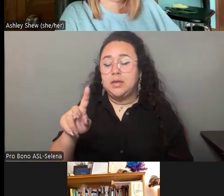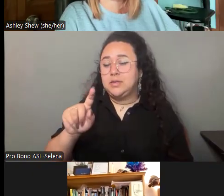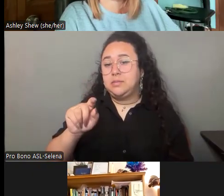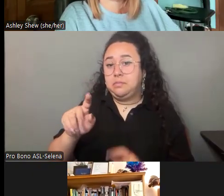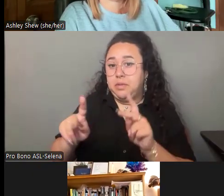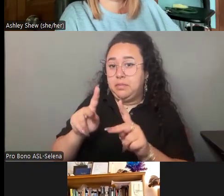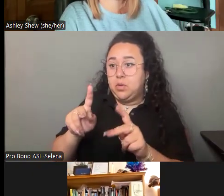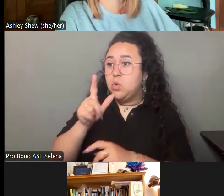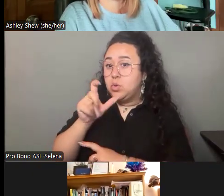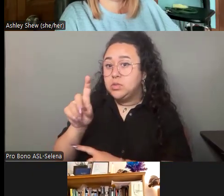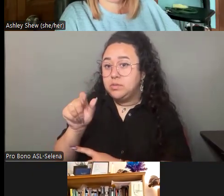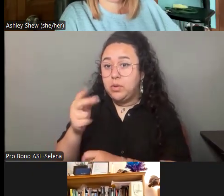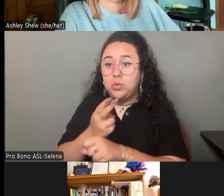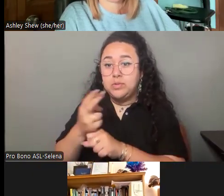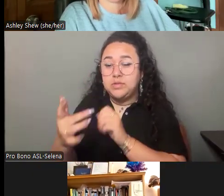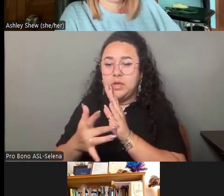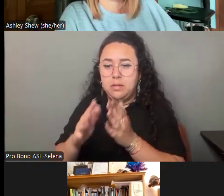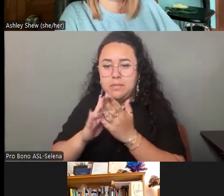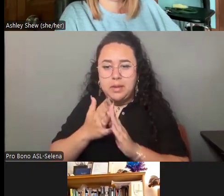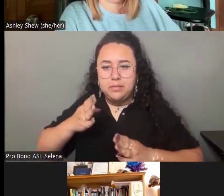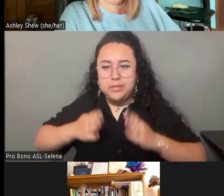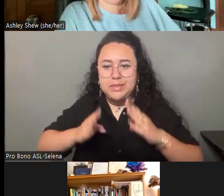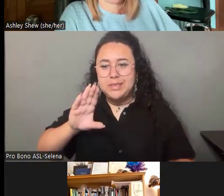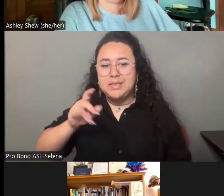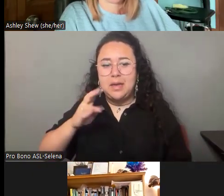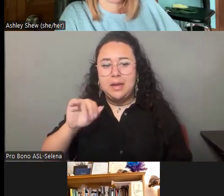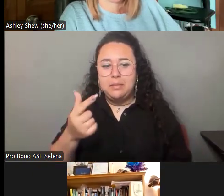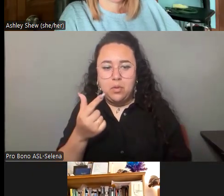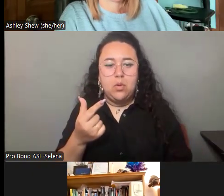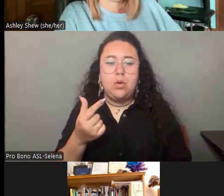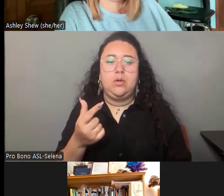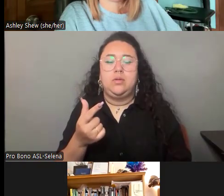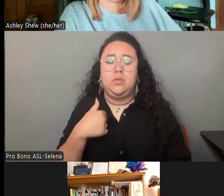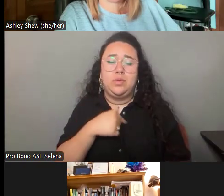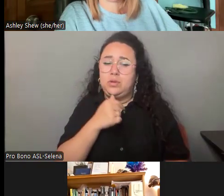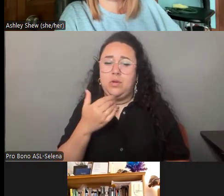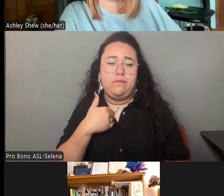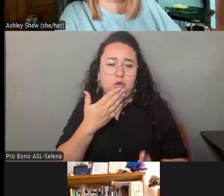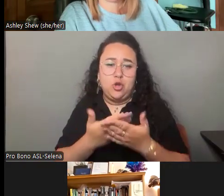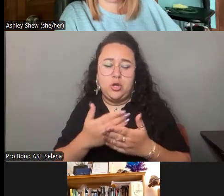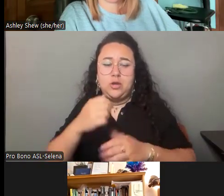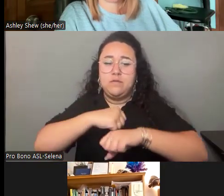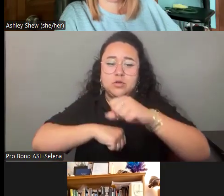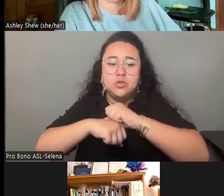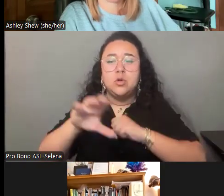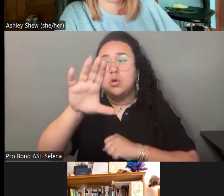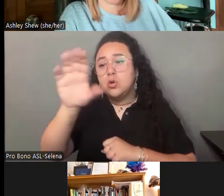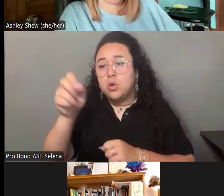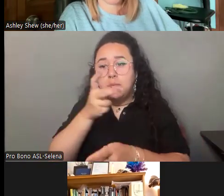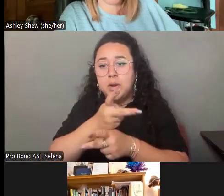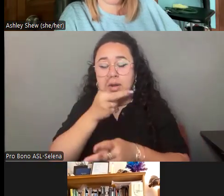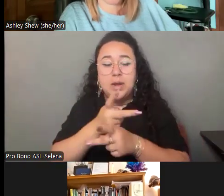our lack of participation in infrastructure and corporate care comes with significant risks that amplify